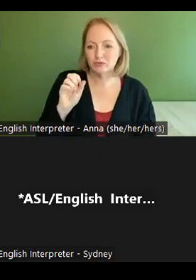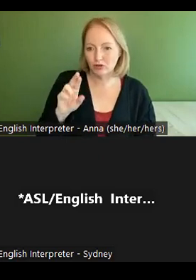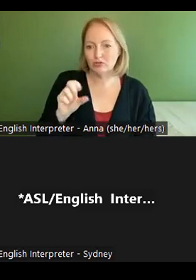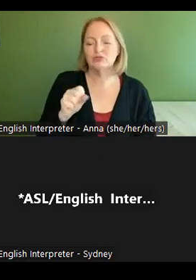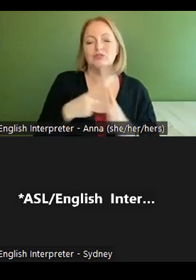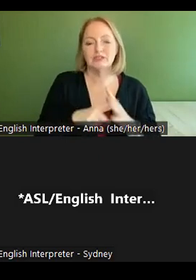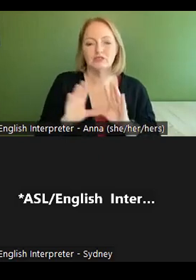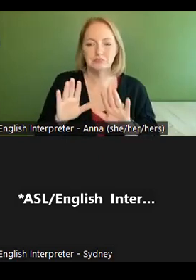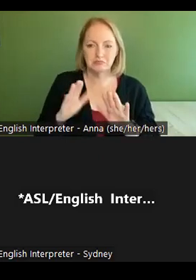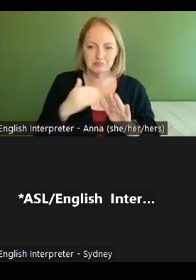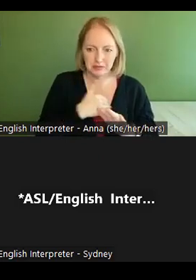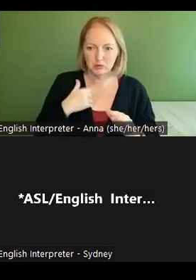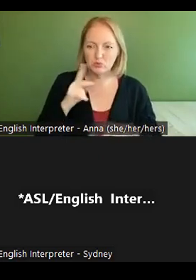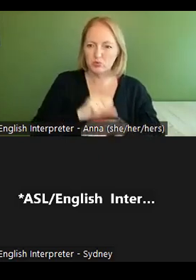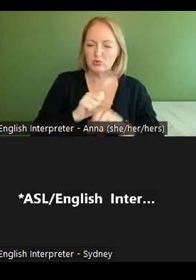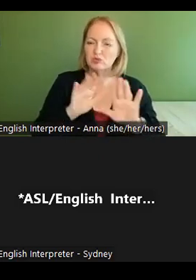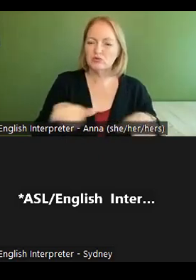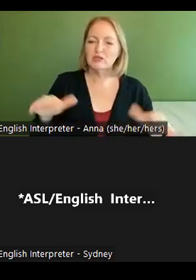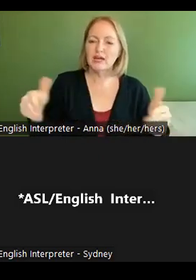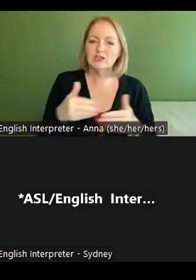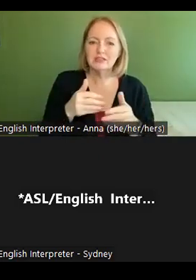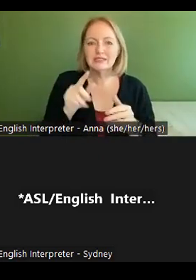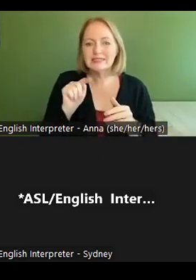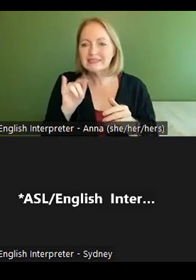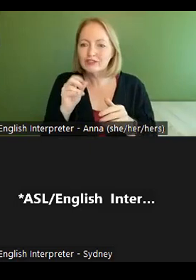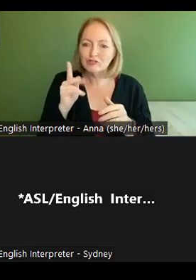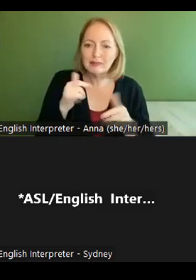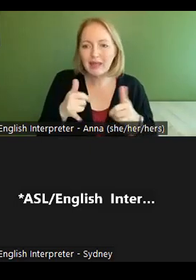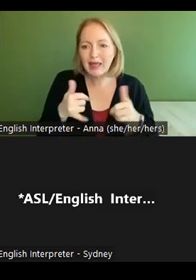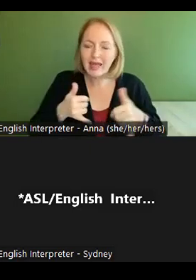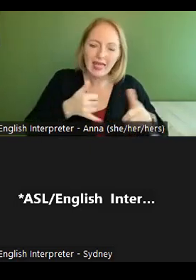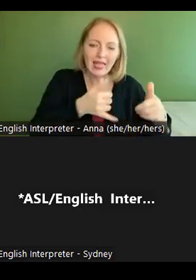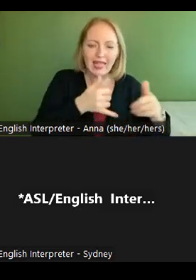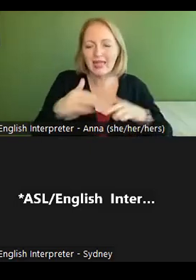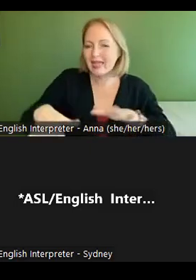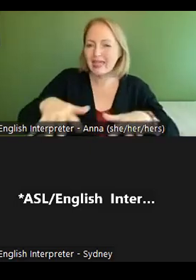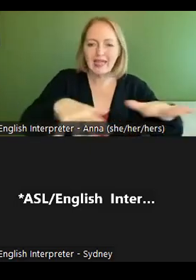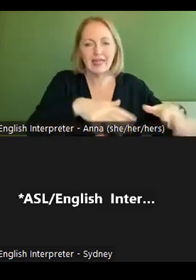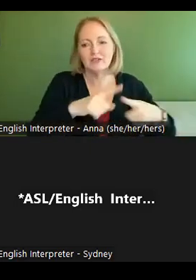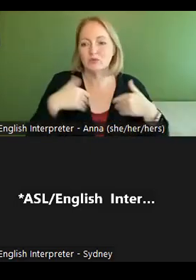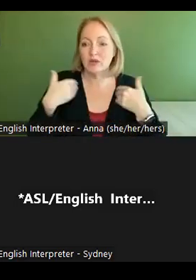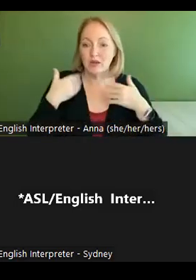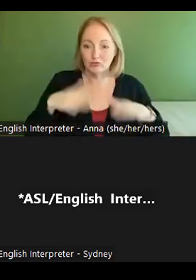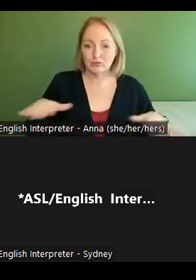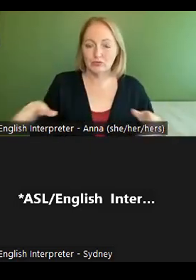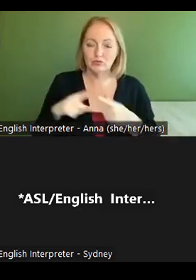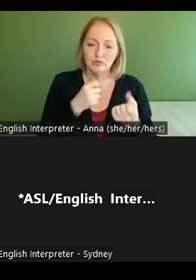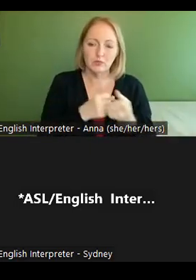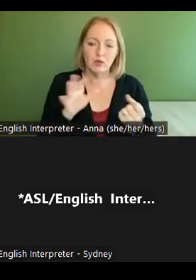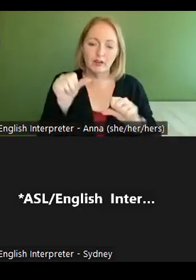child care and development workforce how to introduce tinkering, a play-based approach to exploration and learning to young children to support their